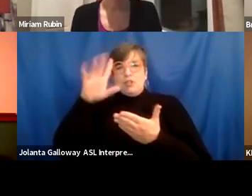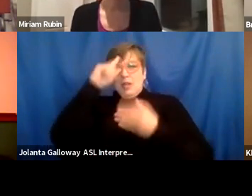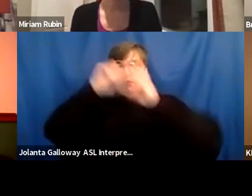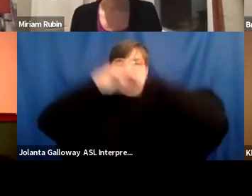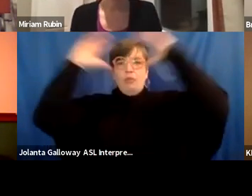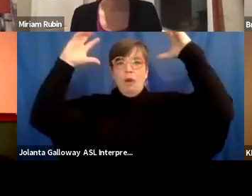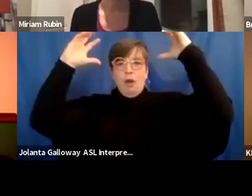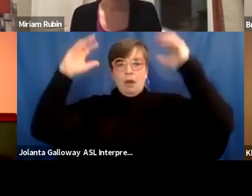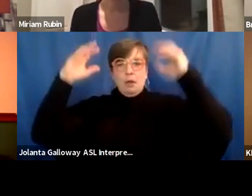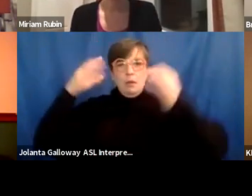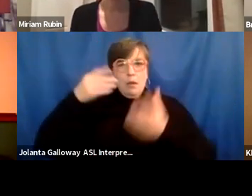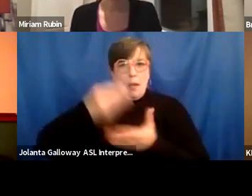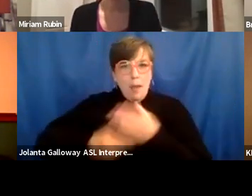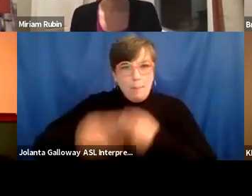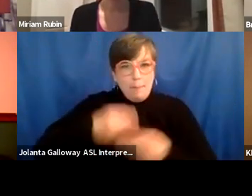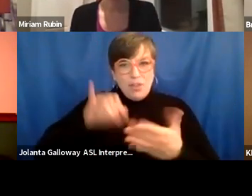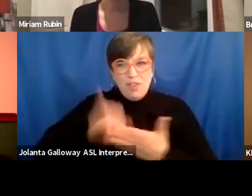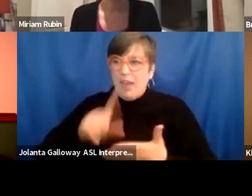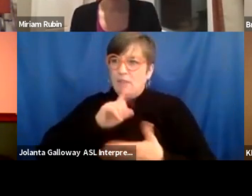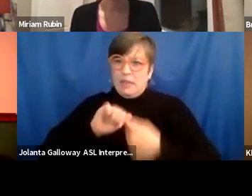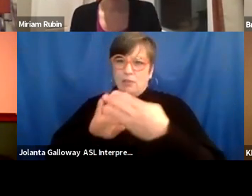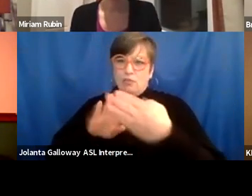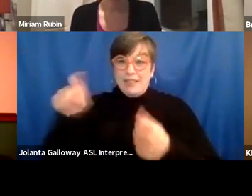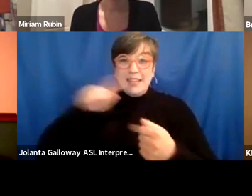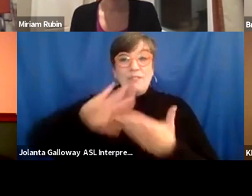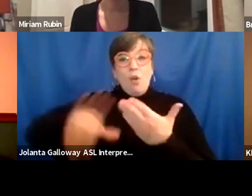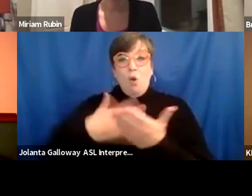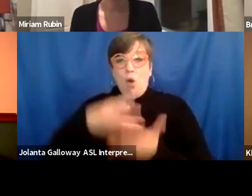that captures the needs of all of our students.